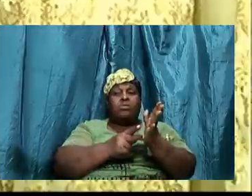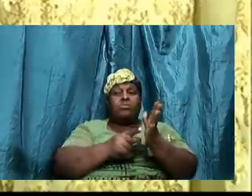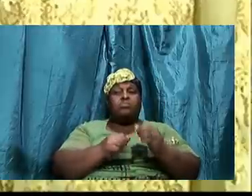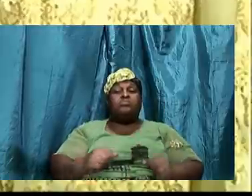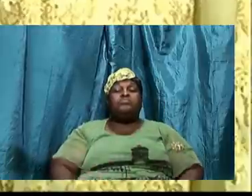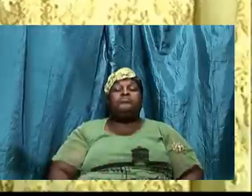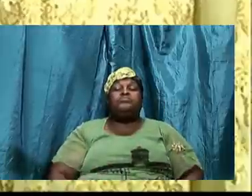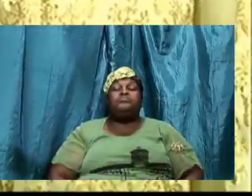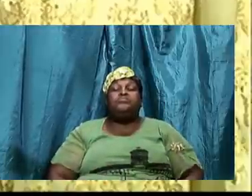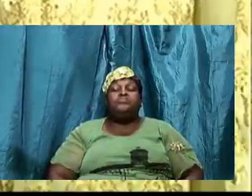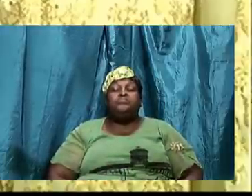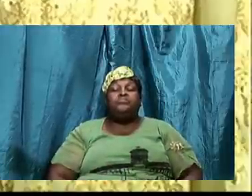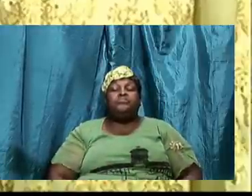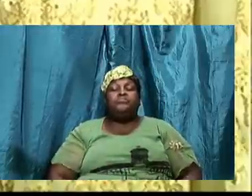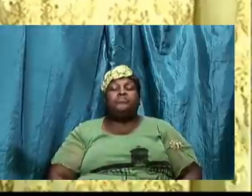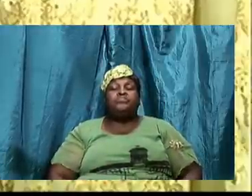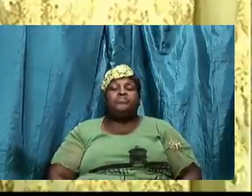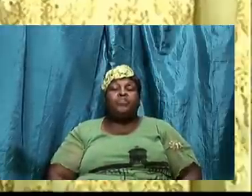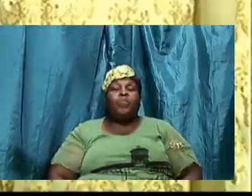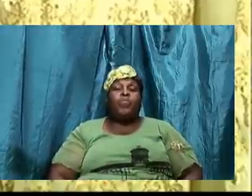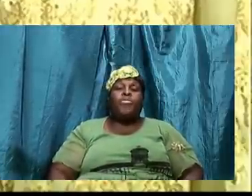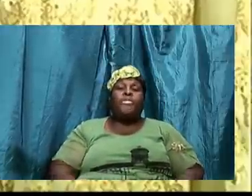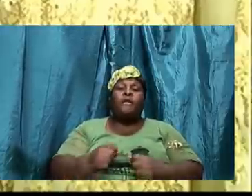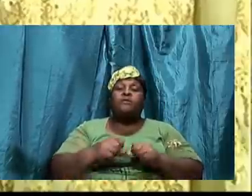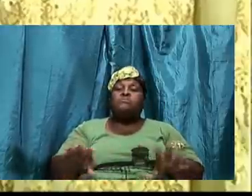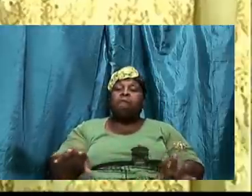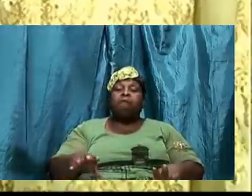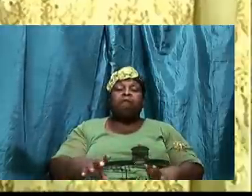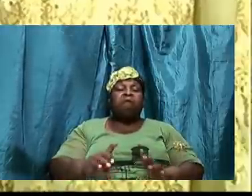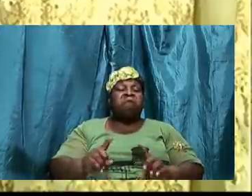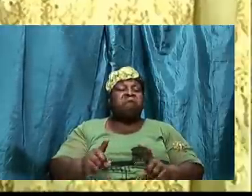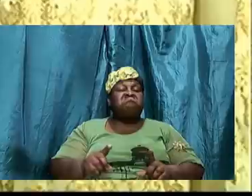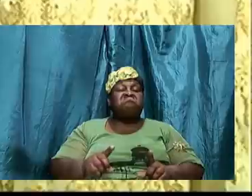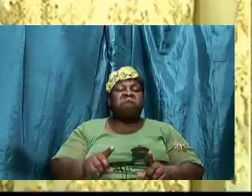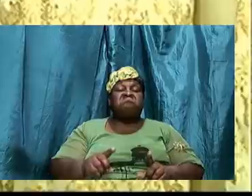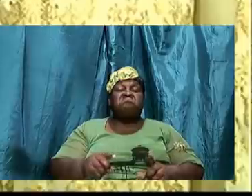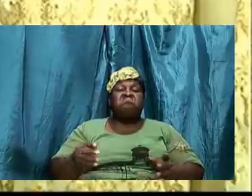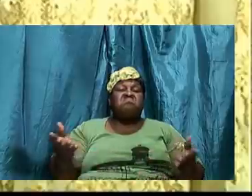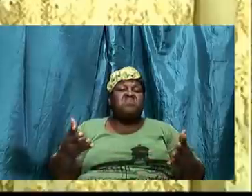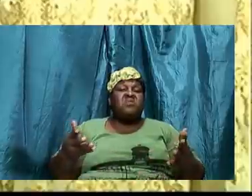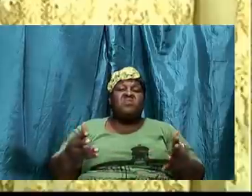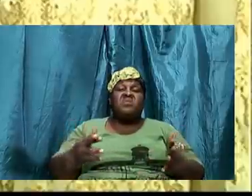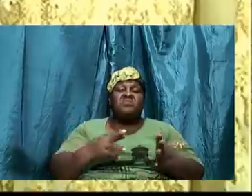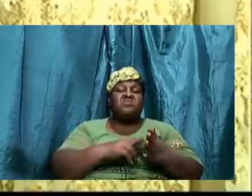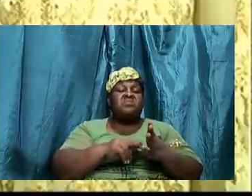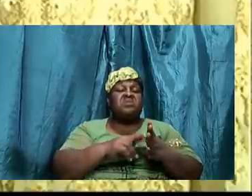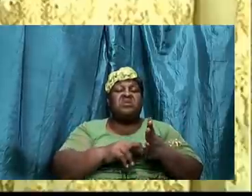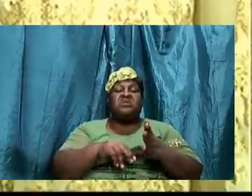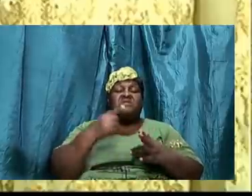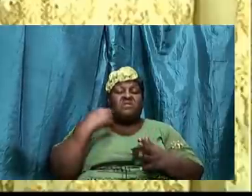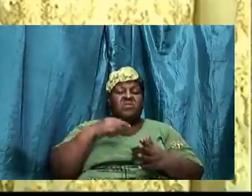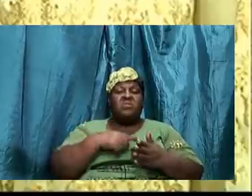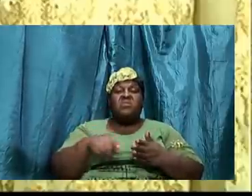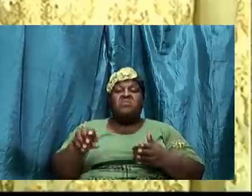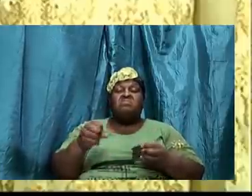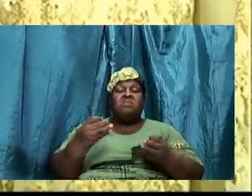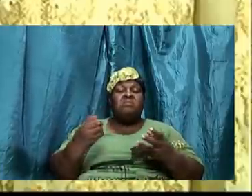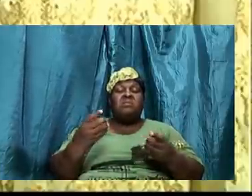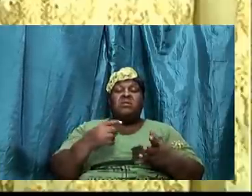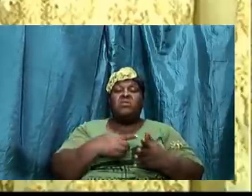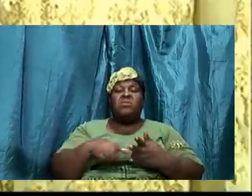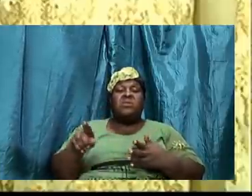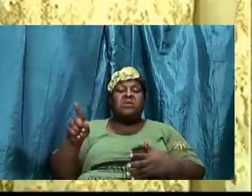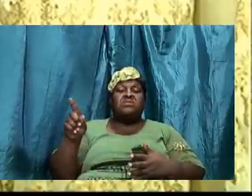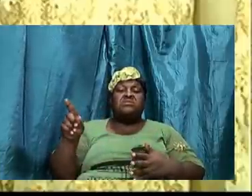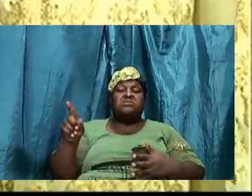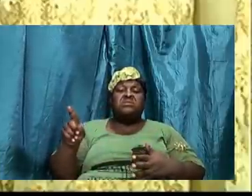and 12 also talks about that. We don't even have to go to that scripture. That scripture is what we have been reading now for weeks. And then Ephesians 1,